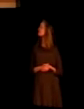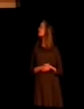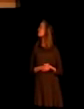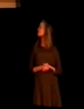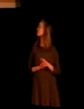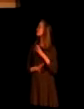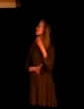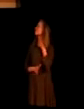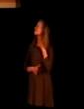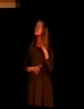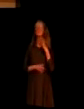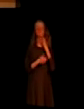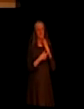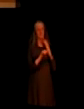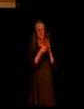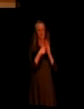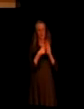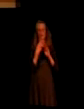to work.